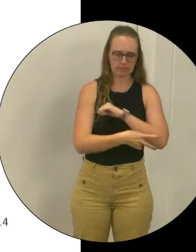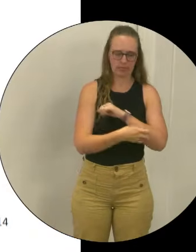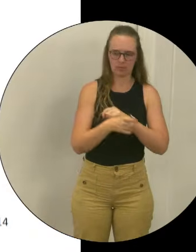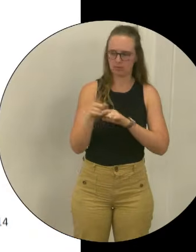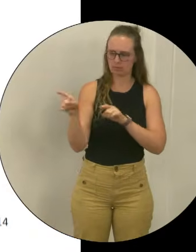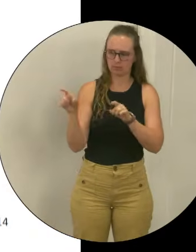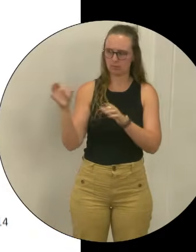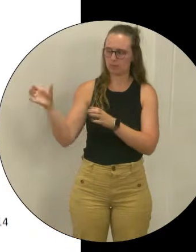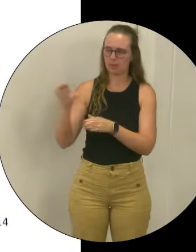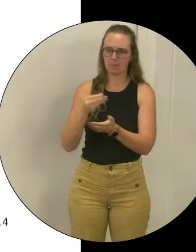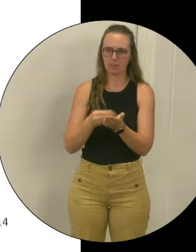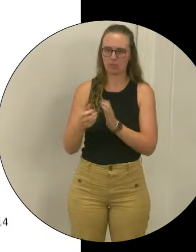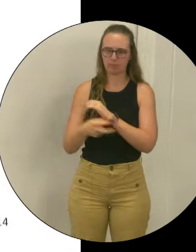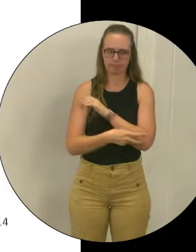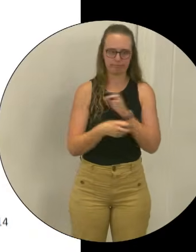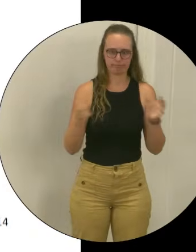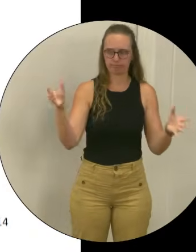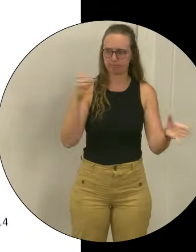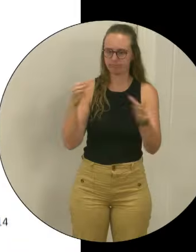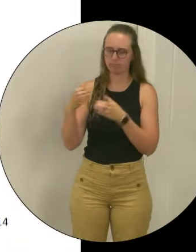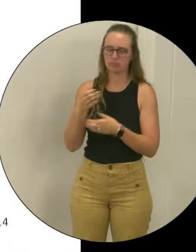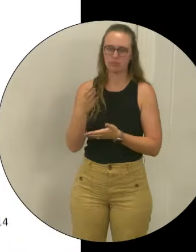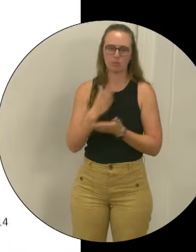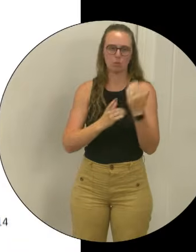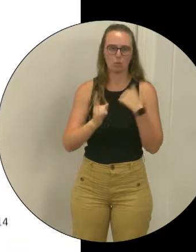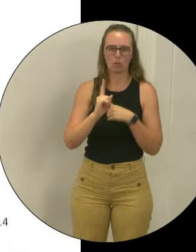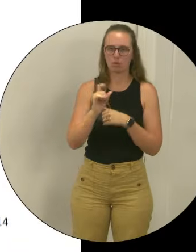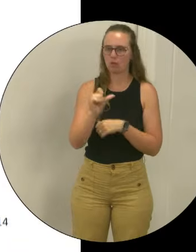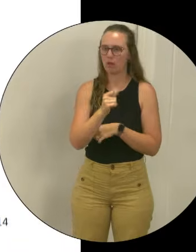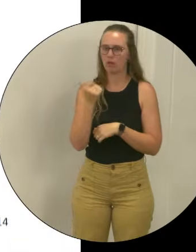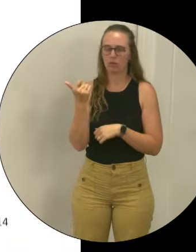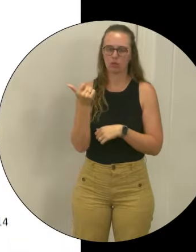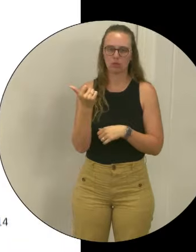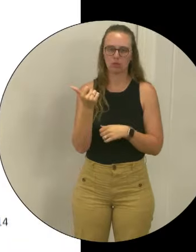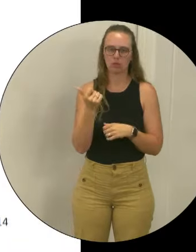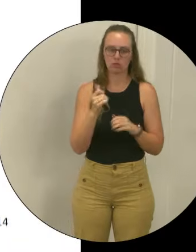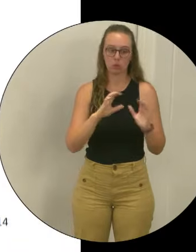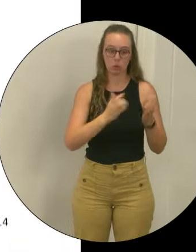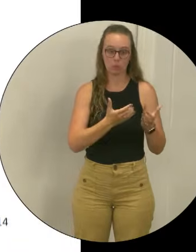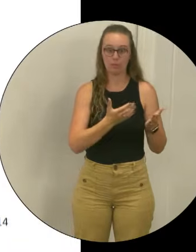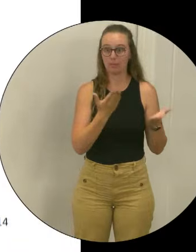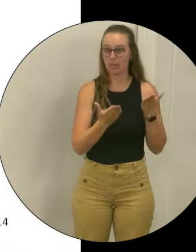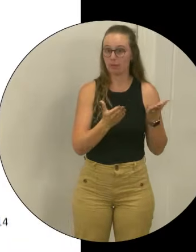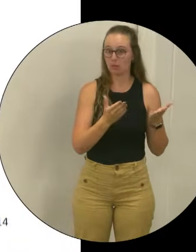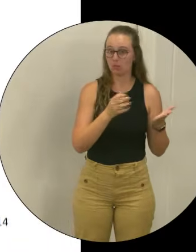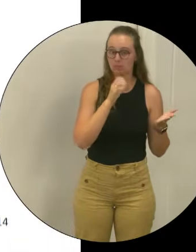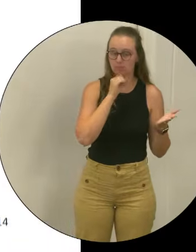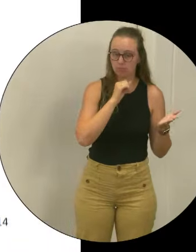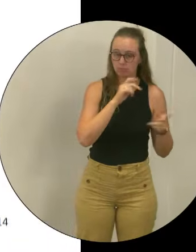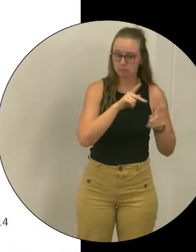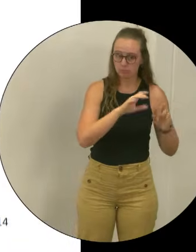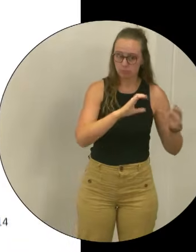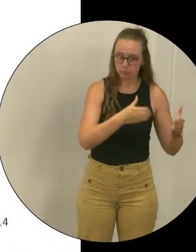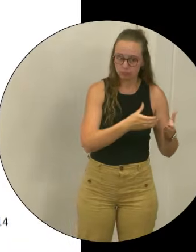else and some other entity, whether it be elderly or,